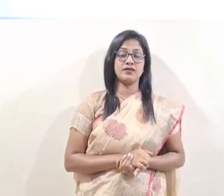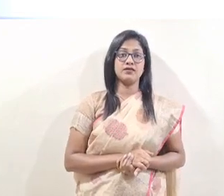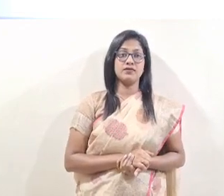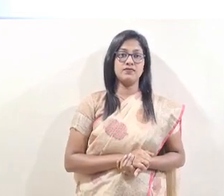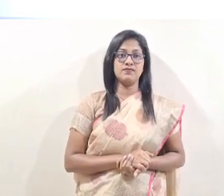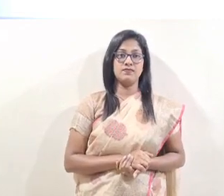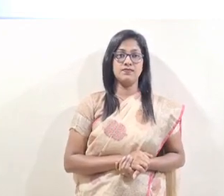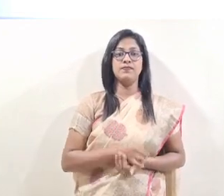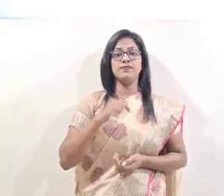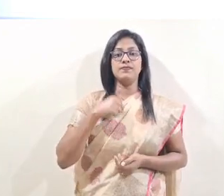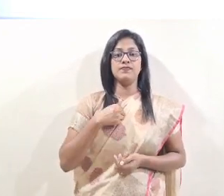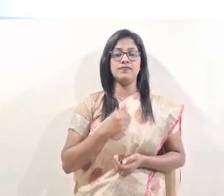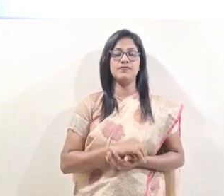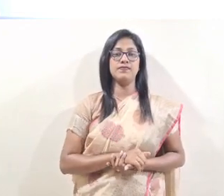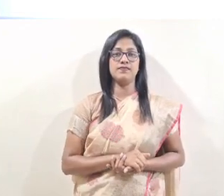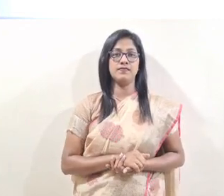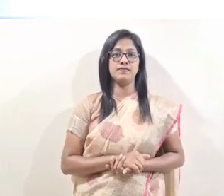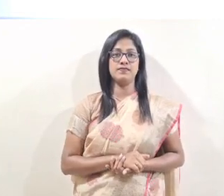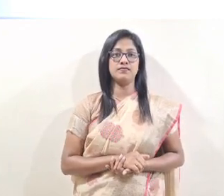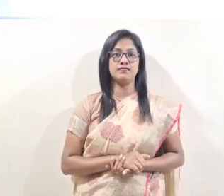my,